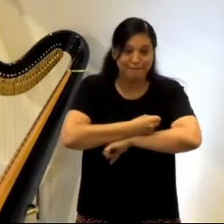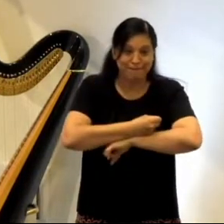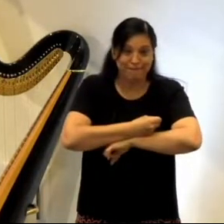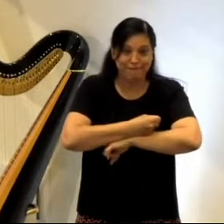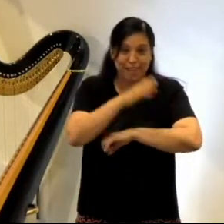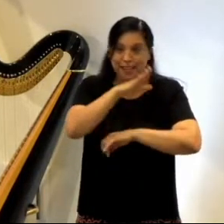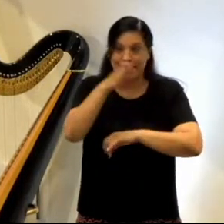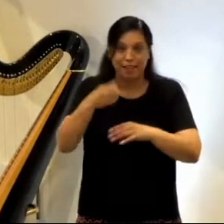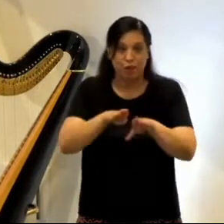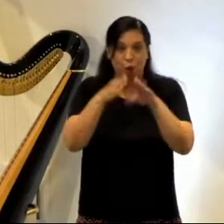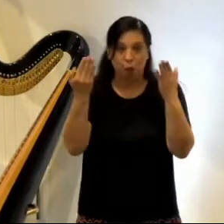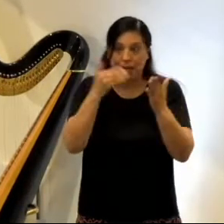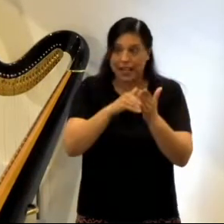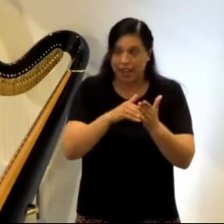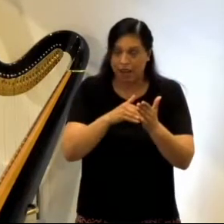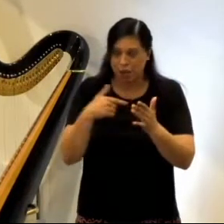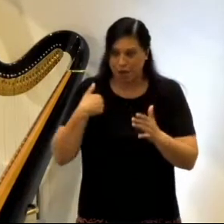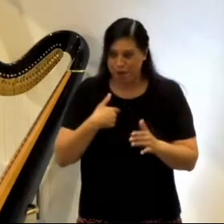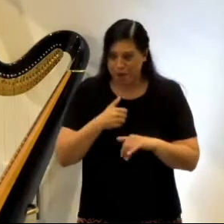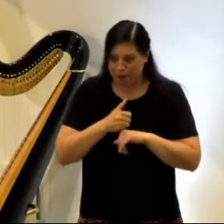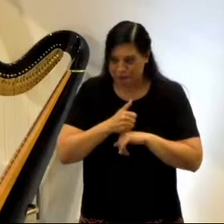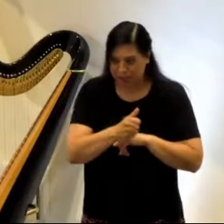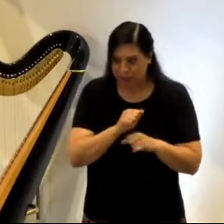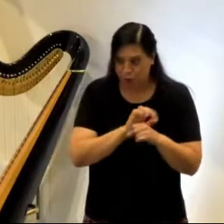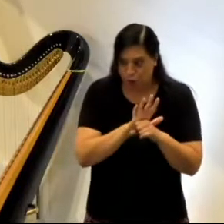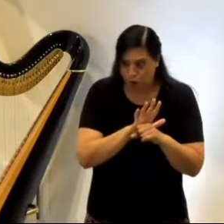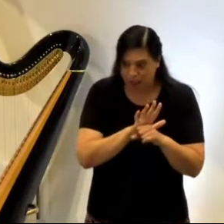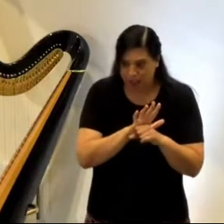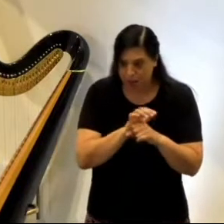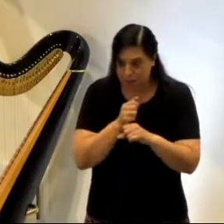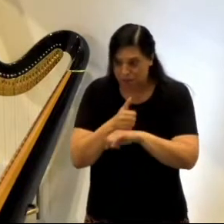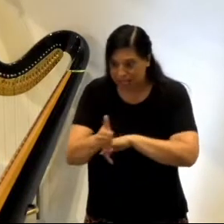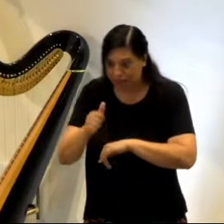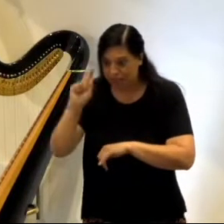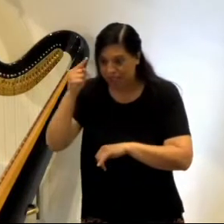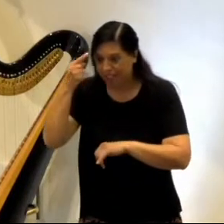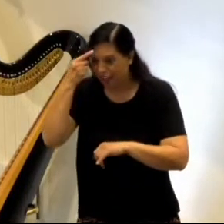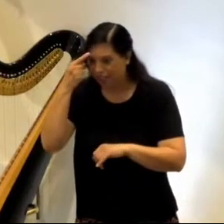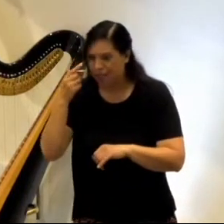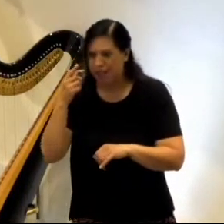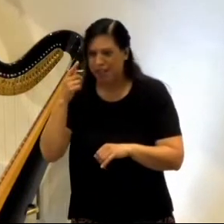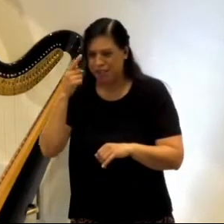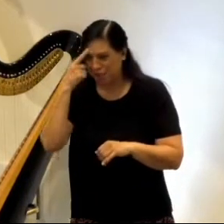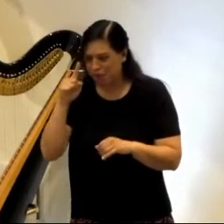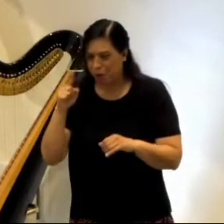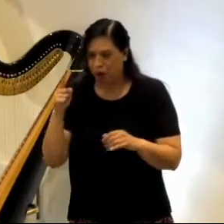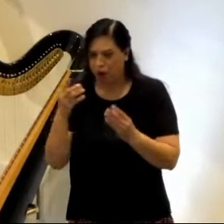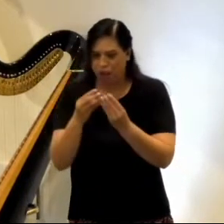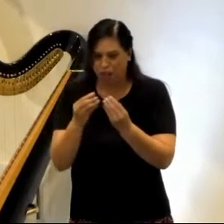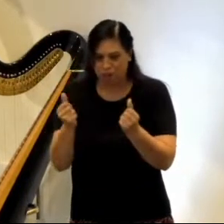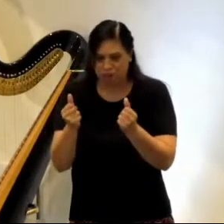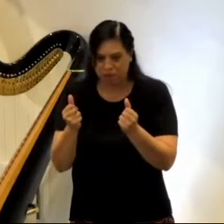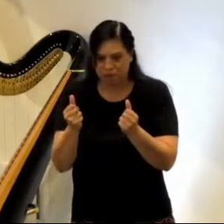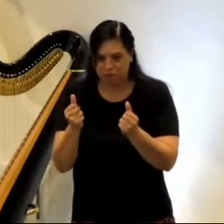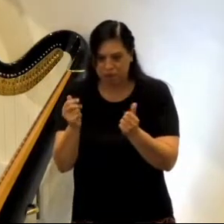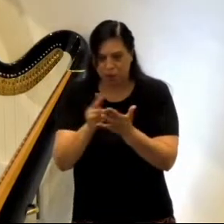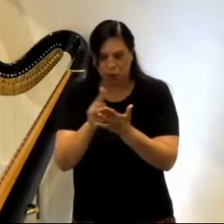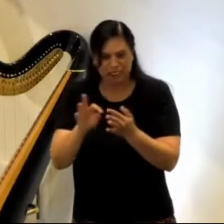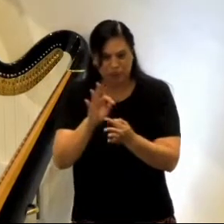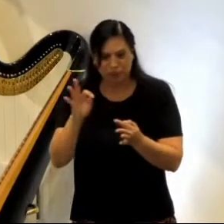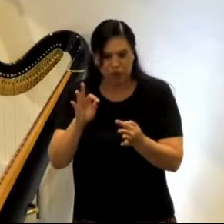blame COVID and the government for dousing the Spirit's flame? Or is there more to it than that?